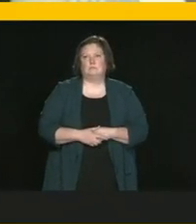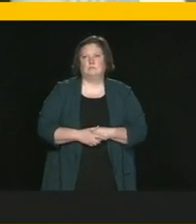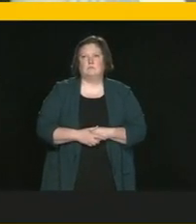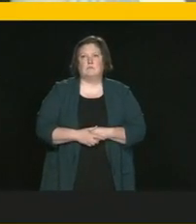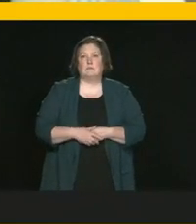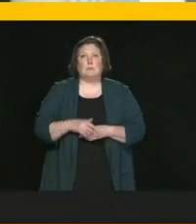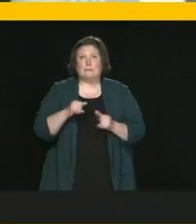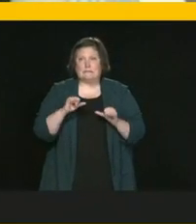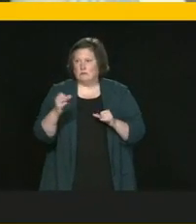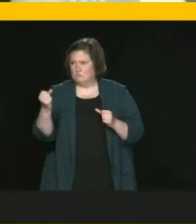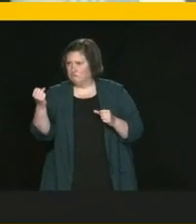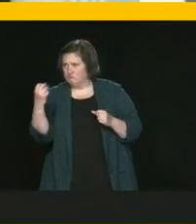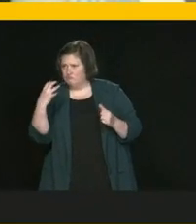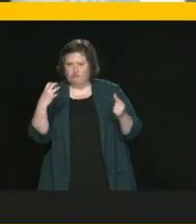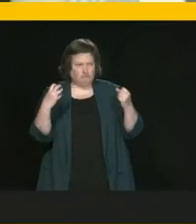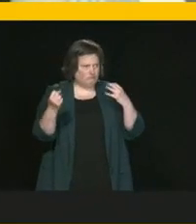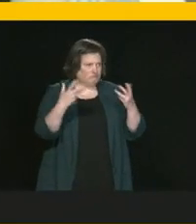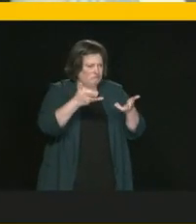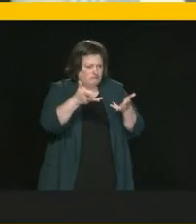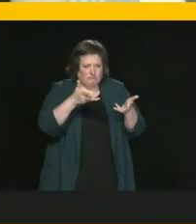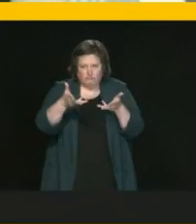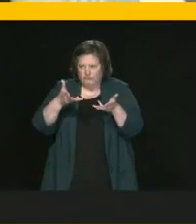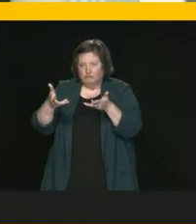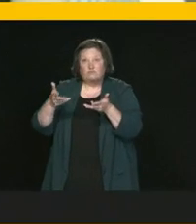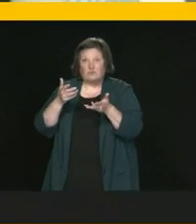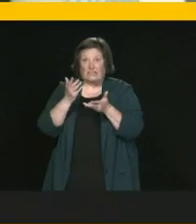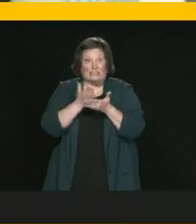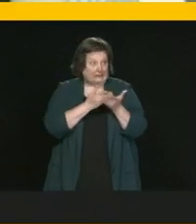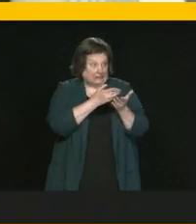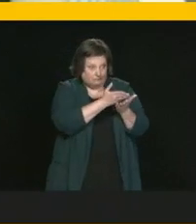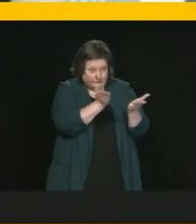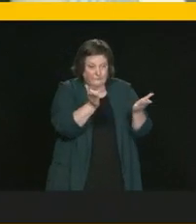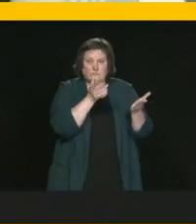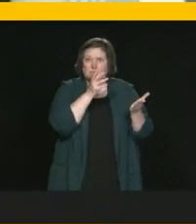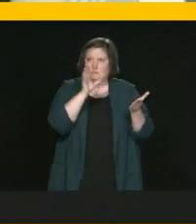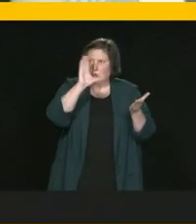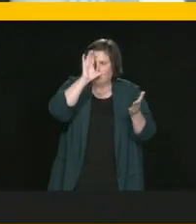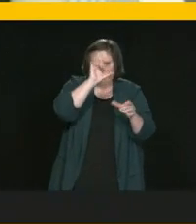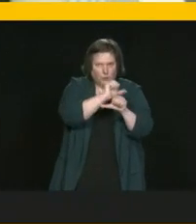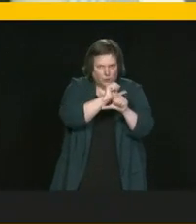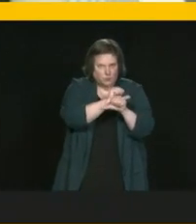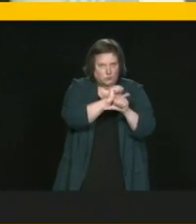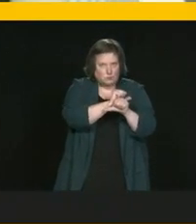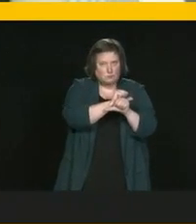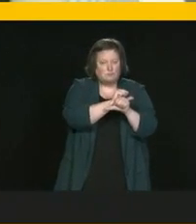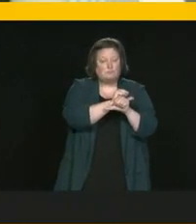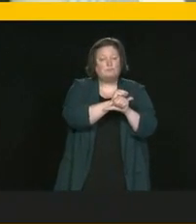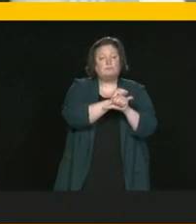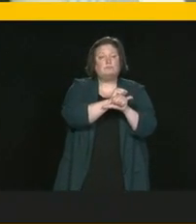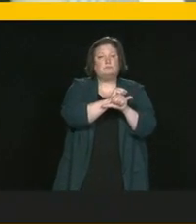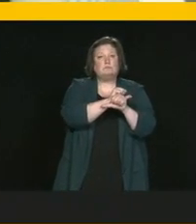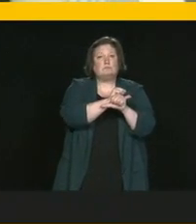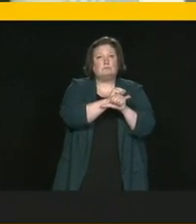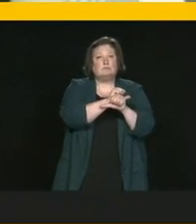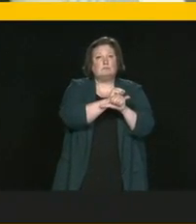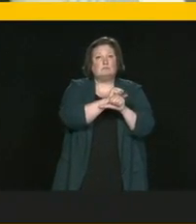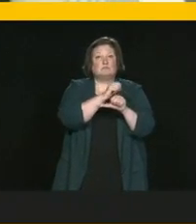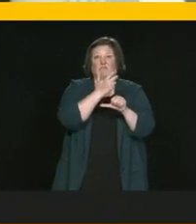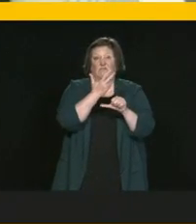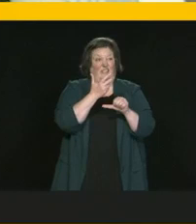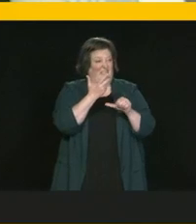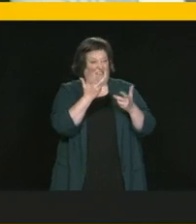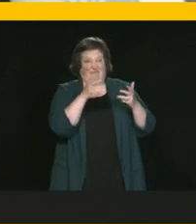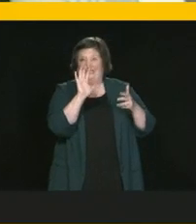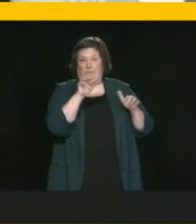We want people to get back to work if there is work there for them. But we also know that there are 3 million people out there who want to work